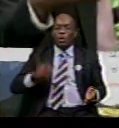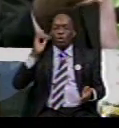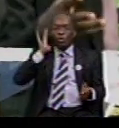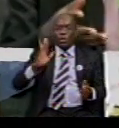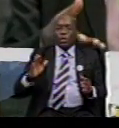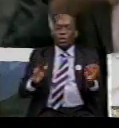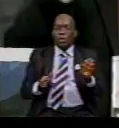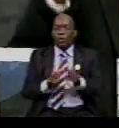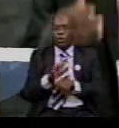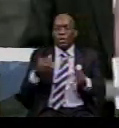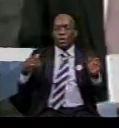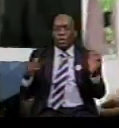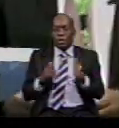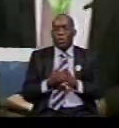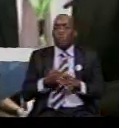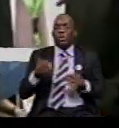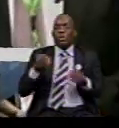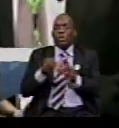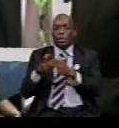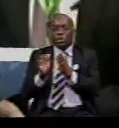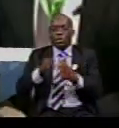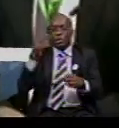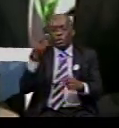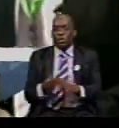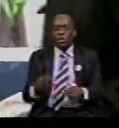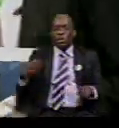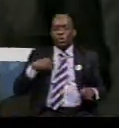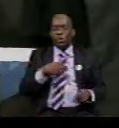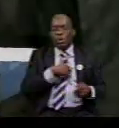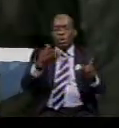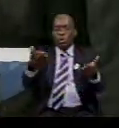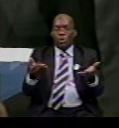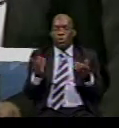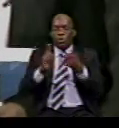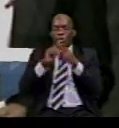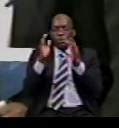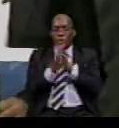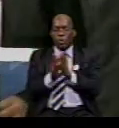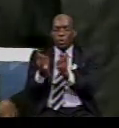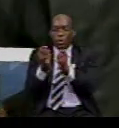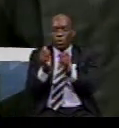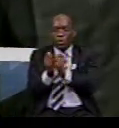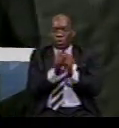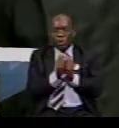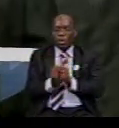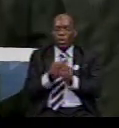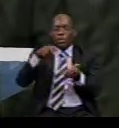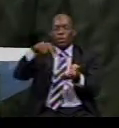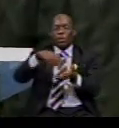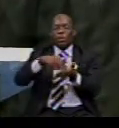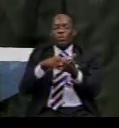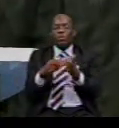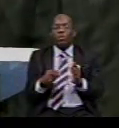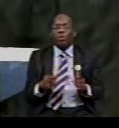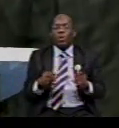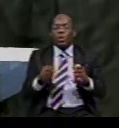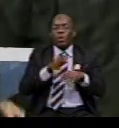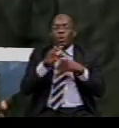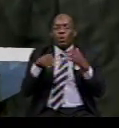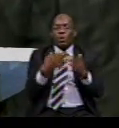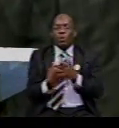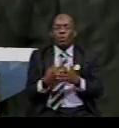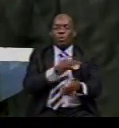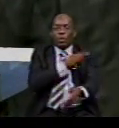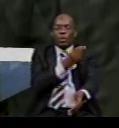to pray together, please. Stand up, everybody, so that we pray together. Almighty God, we want to thank you very much for tonight.